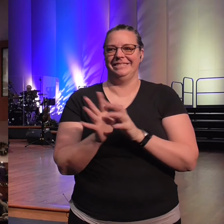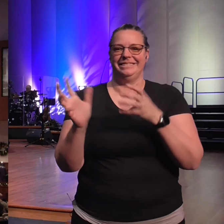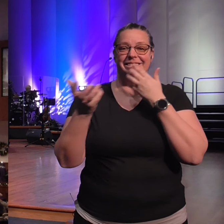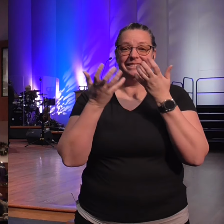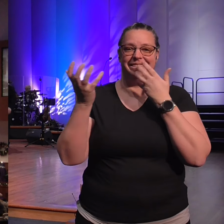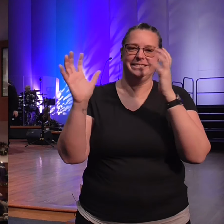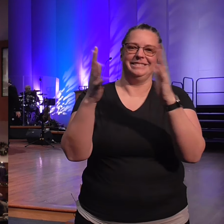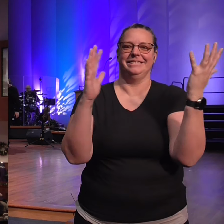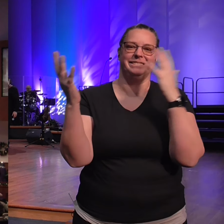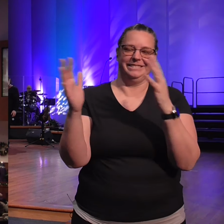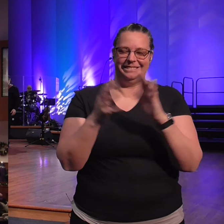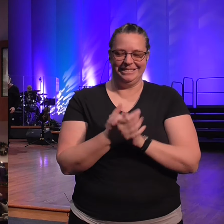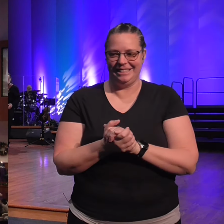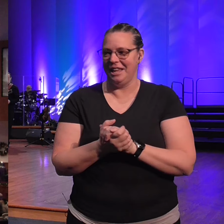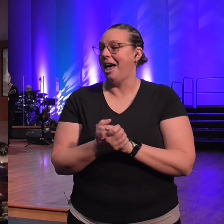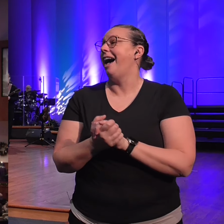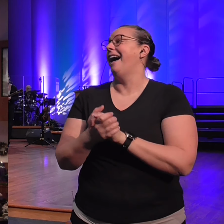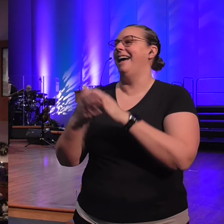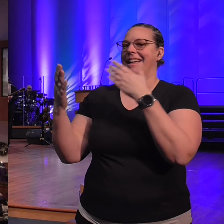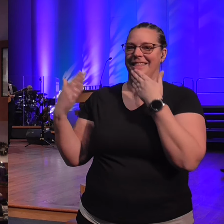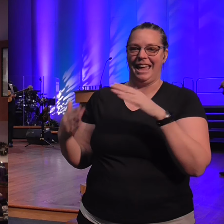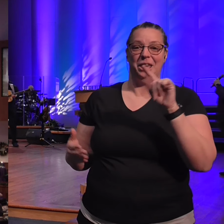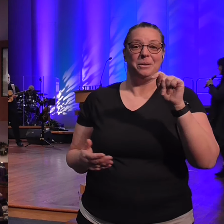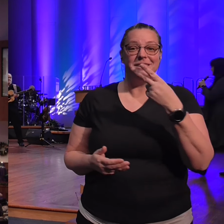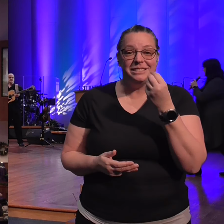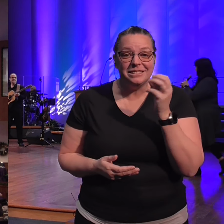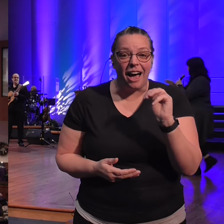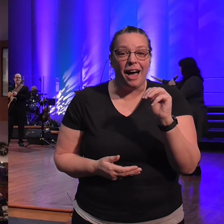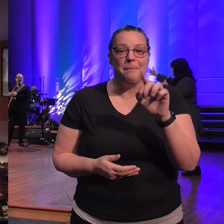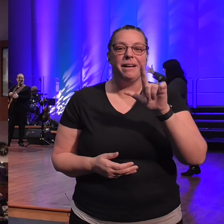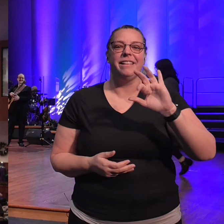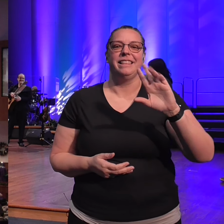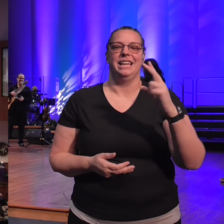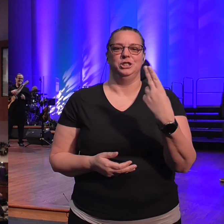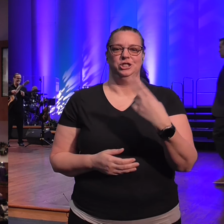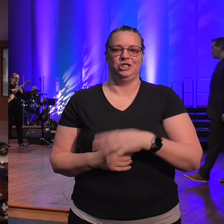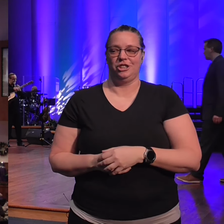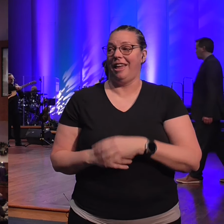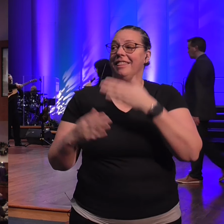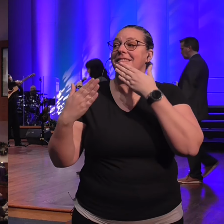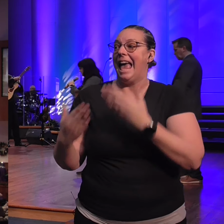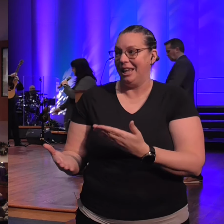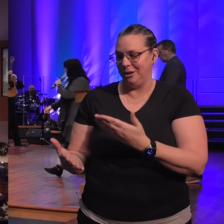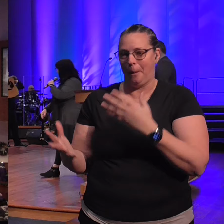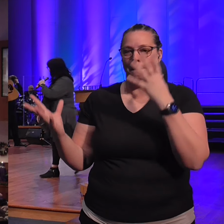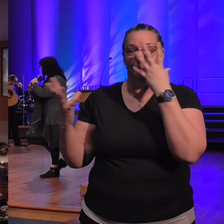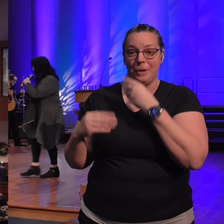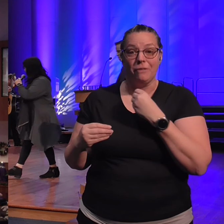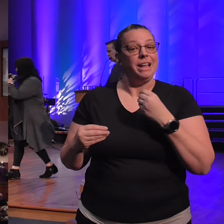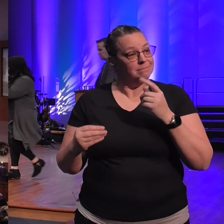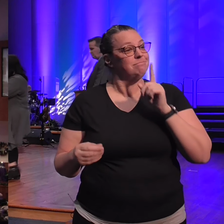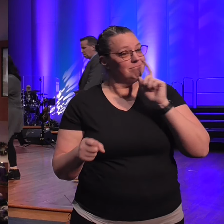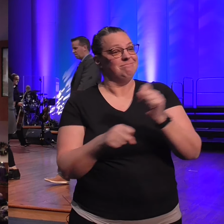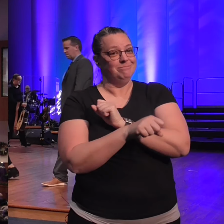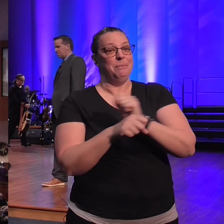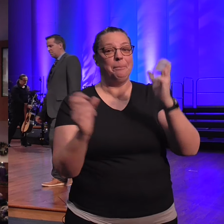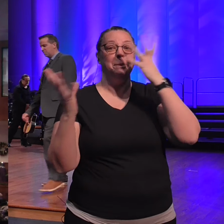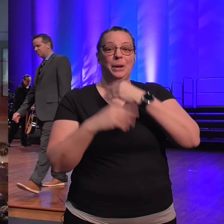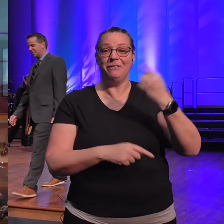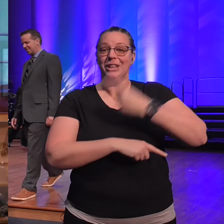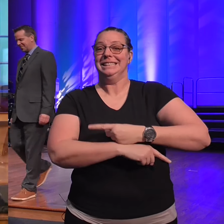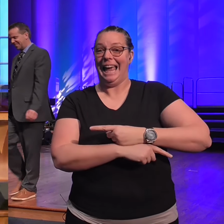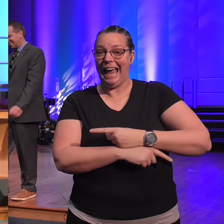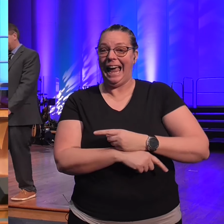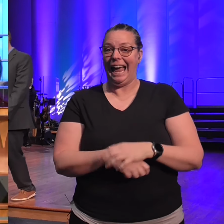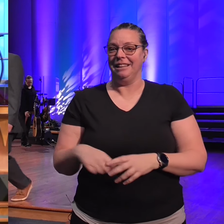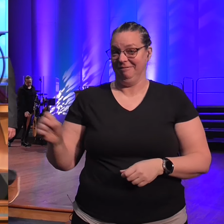day. Thank you. Thank you, Tom Litch. Thank you, thank you. Thank you, gentlemen. Beautiful, beautiful. It is a beautiful day. It is.